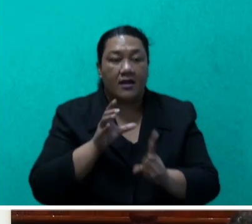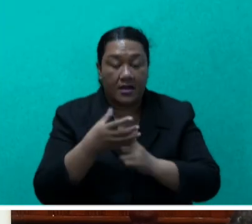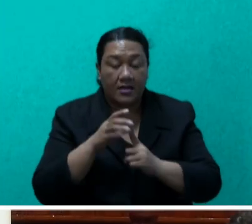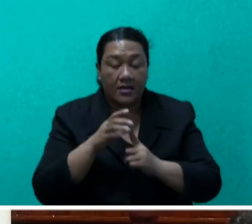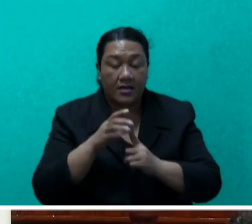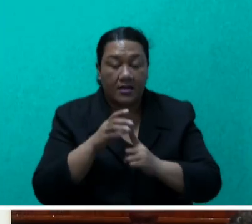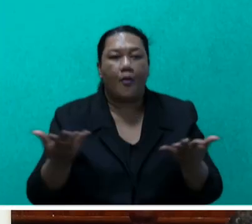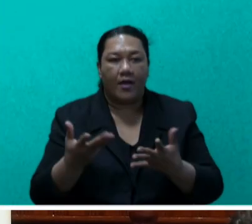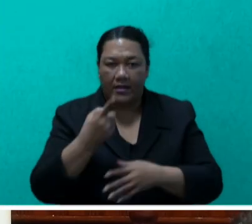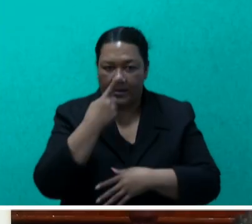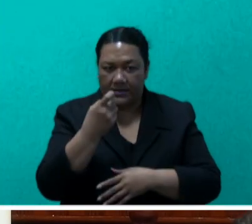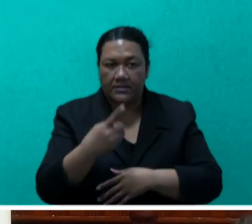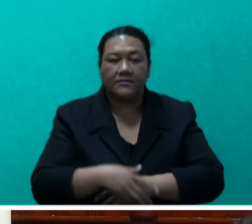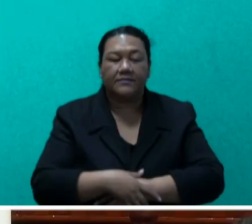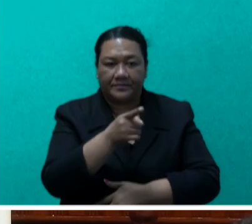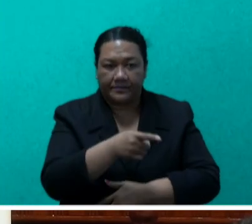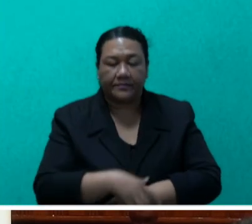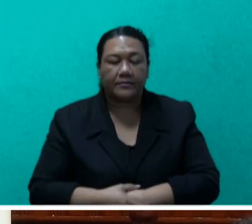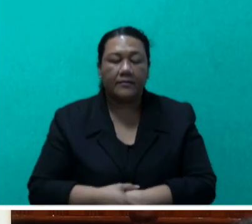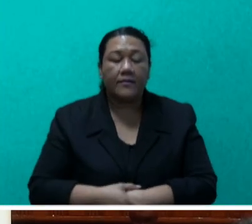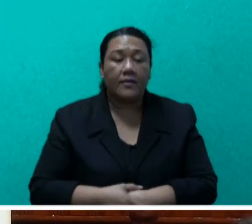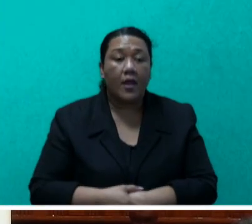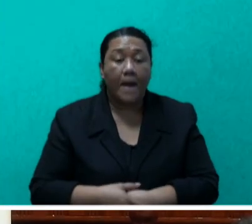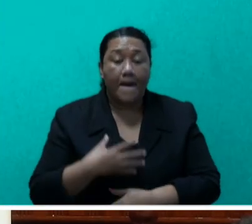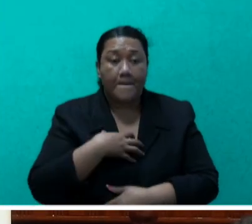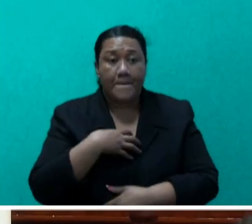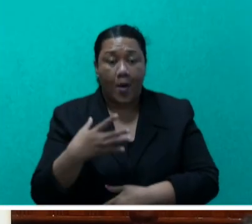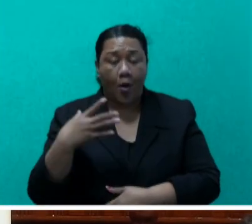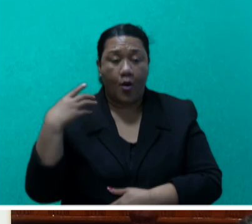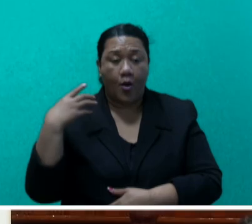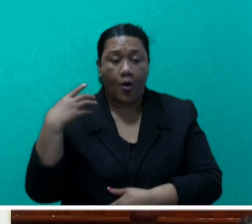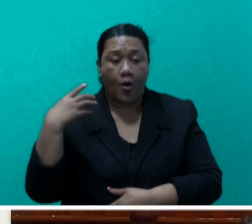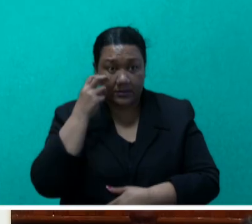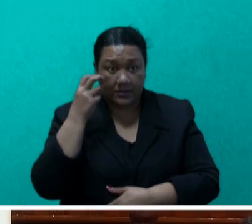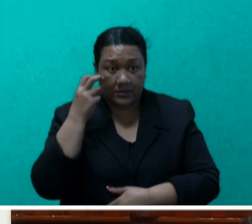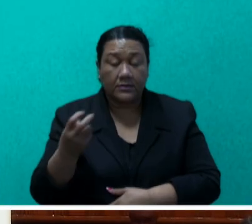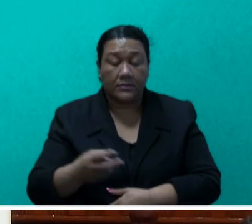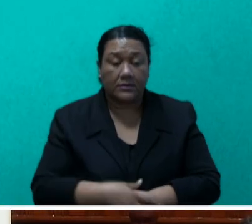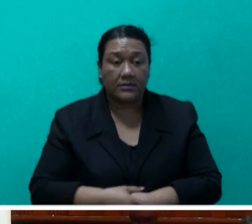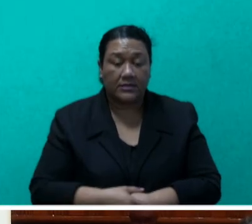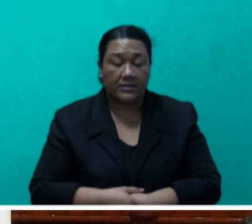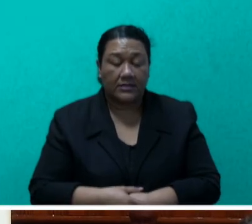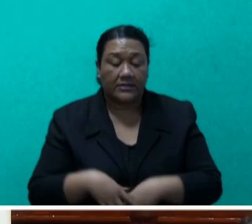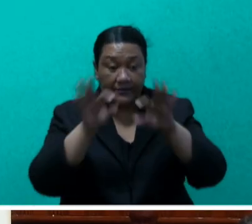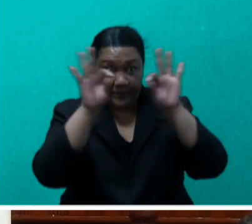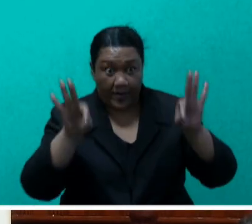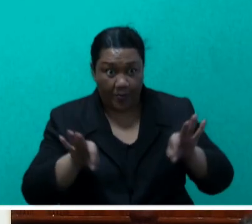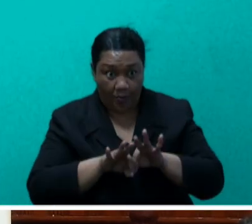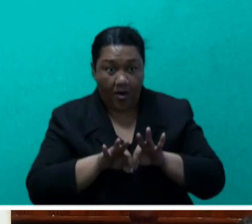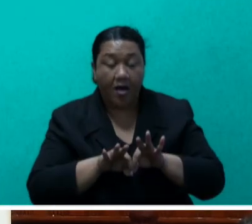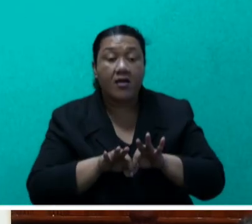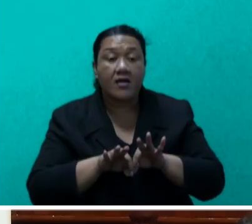Our new National Sustainable Tourism Framework highlights the importance of our